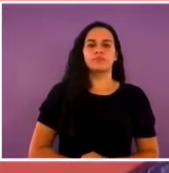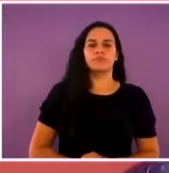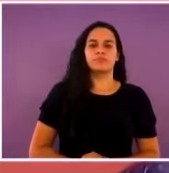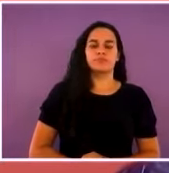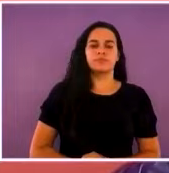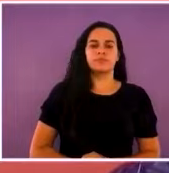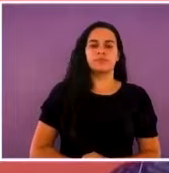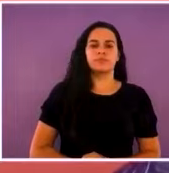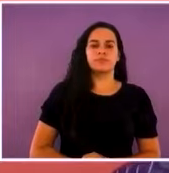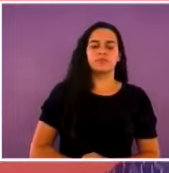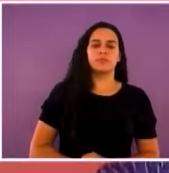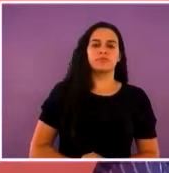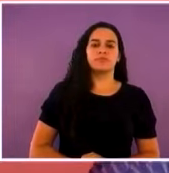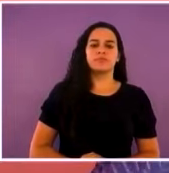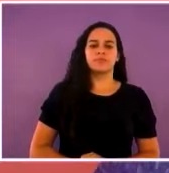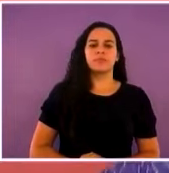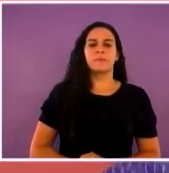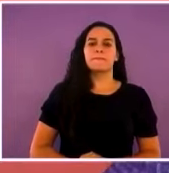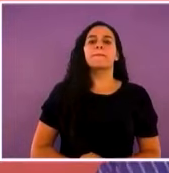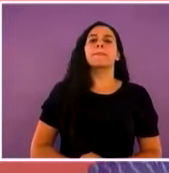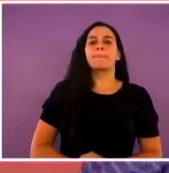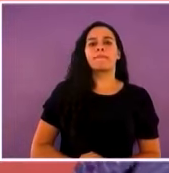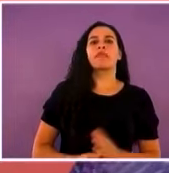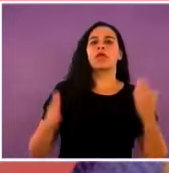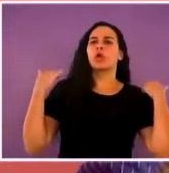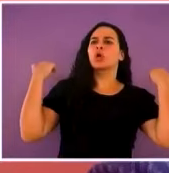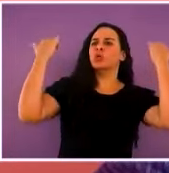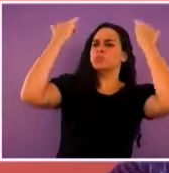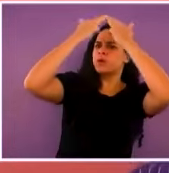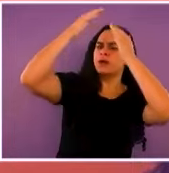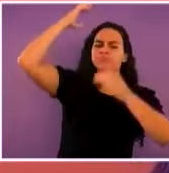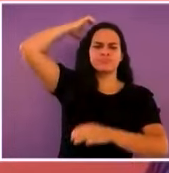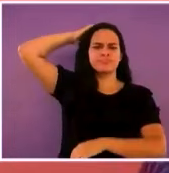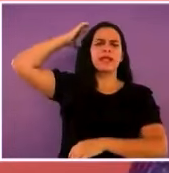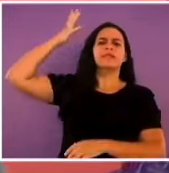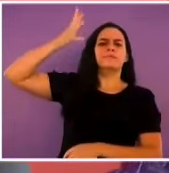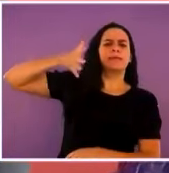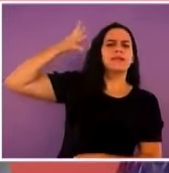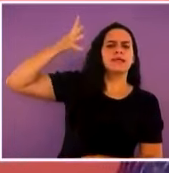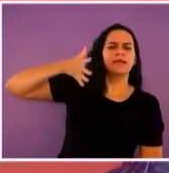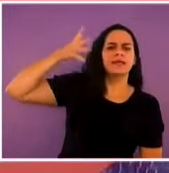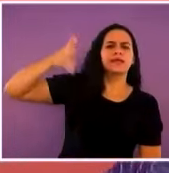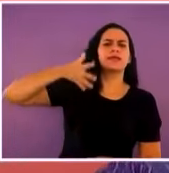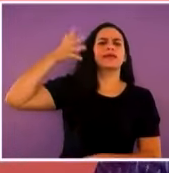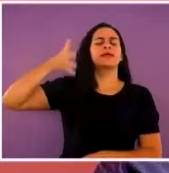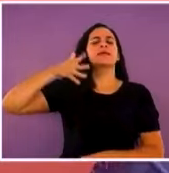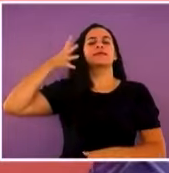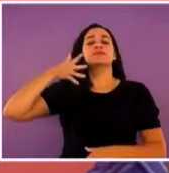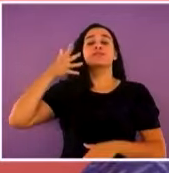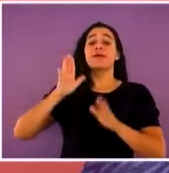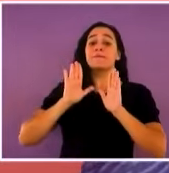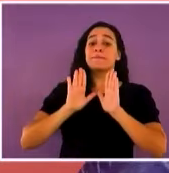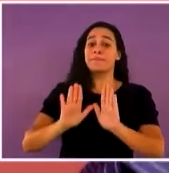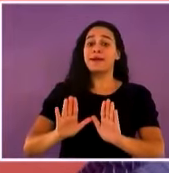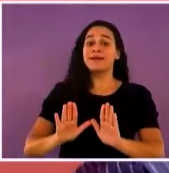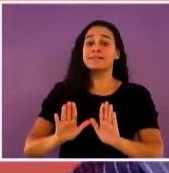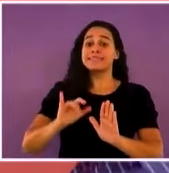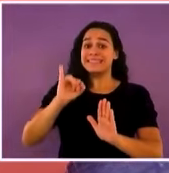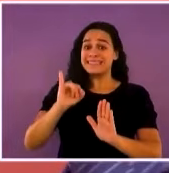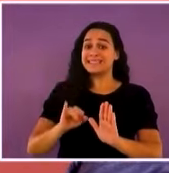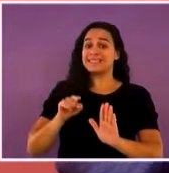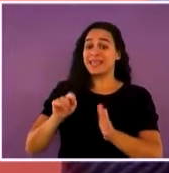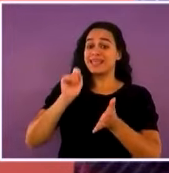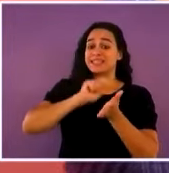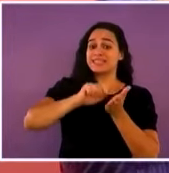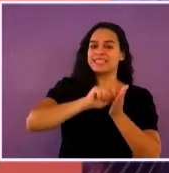in putting things in writing. O Papa dá palestras e fala em muitas ocasiões, mas quando ele escreve uma